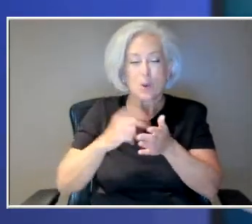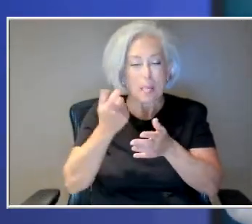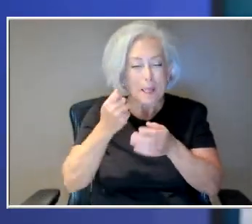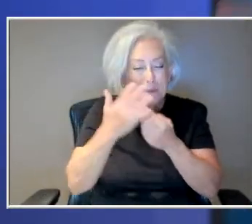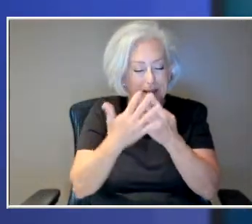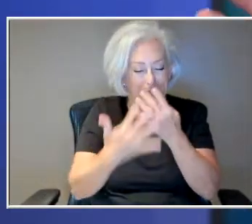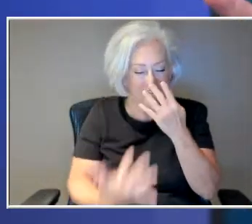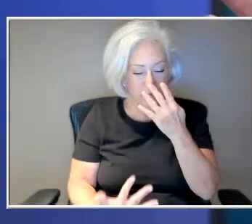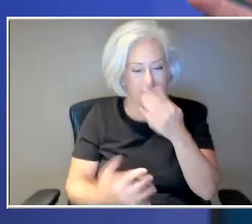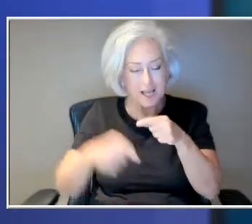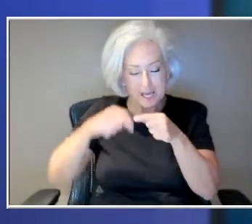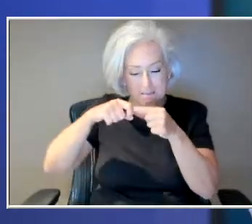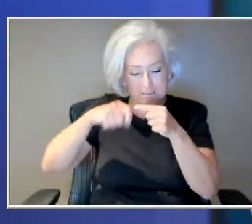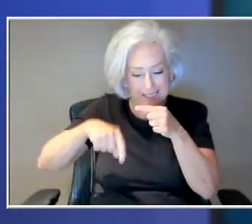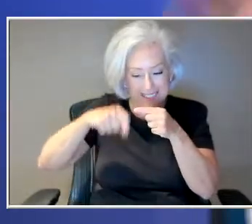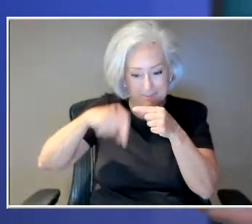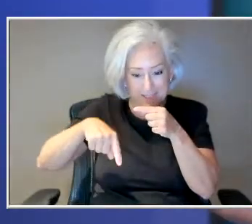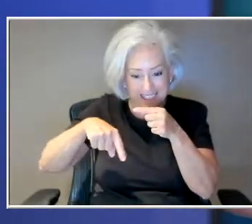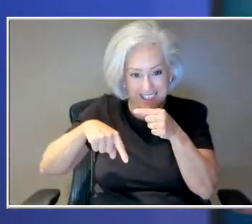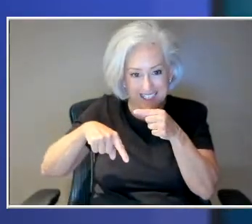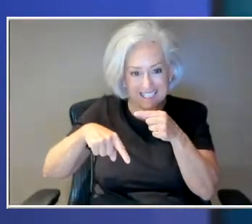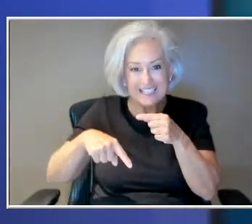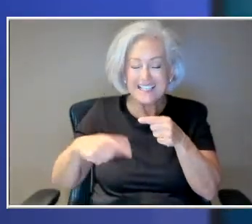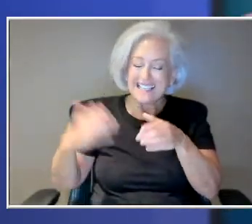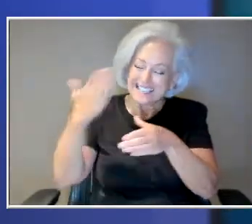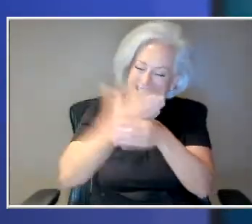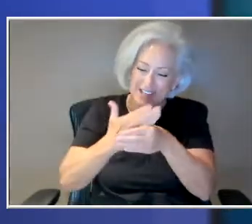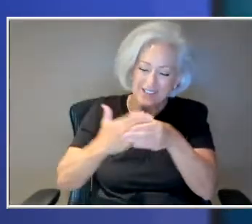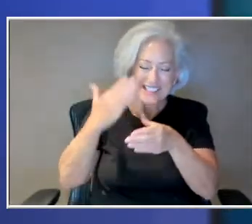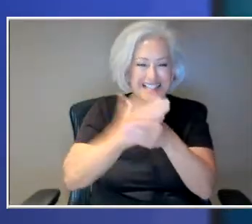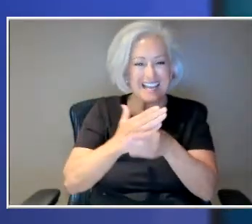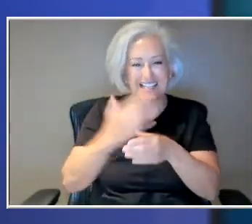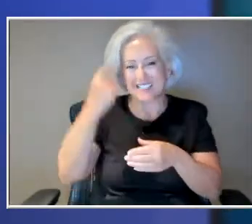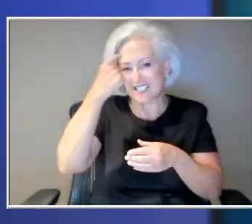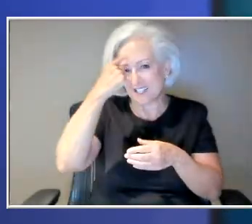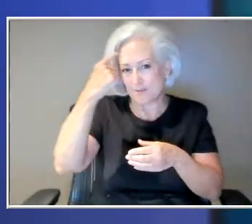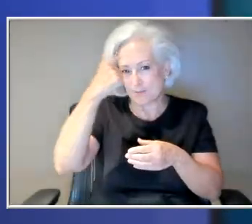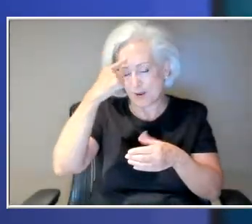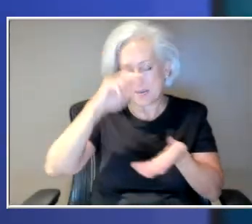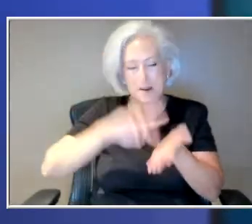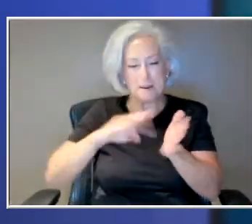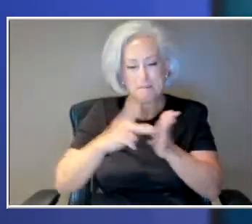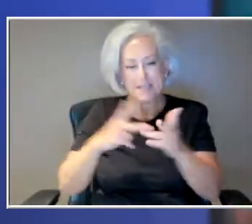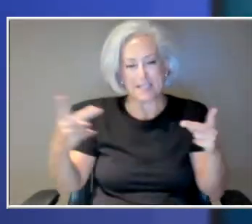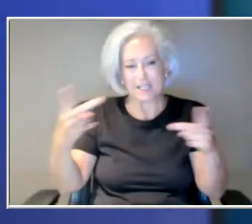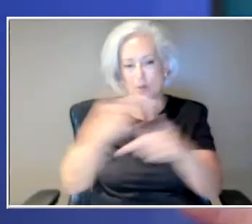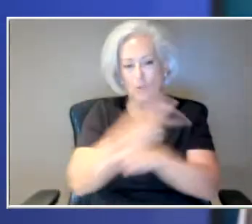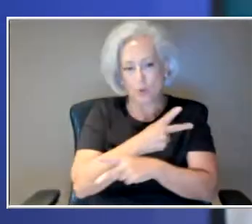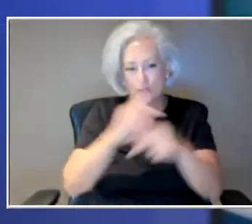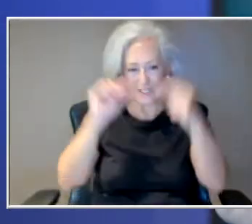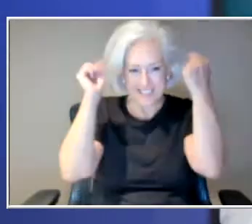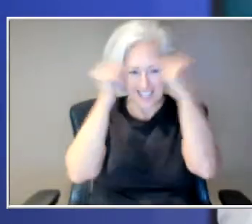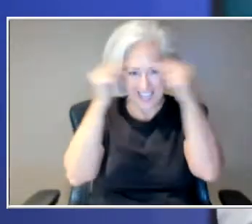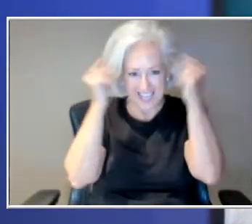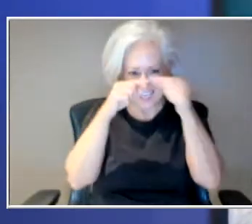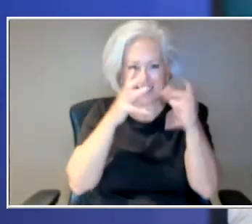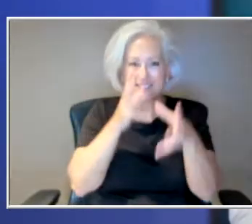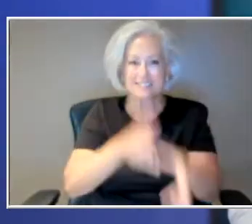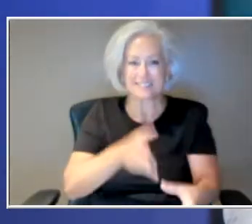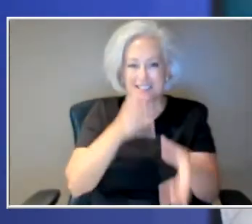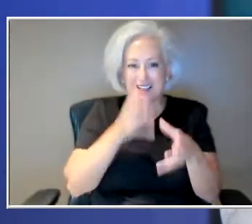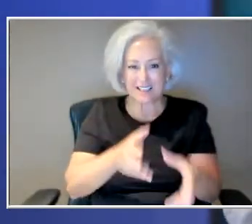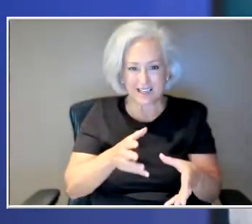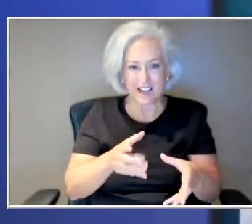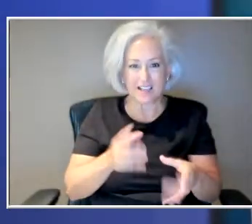be exquisitely irritated with the worst headache you've ever had in your life, involving the whole head, make you sick to your stomach, you're throwing up, and you get a stiff